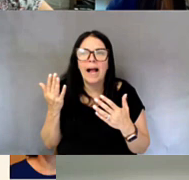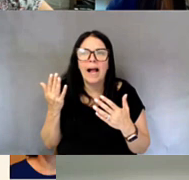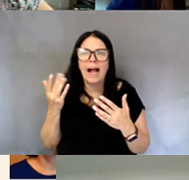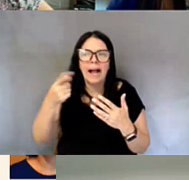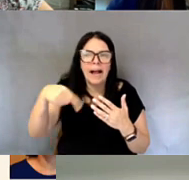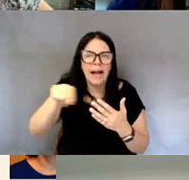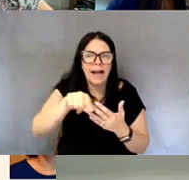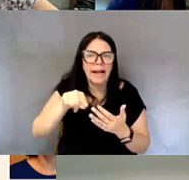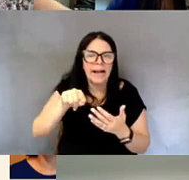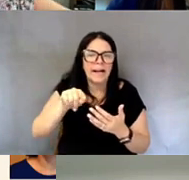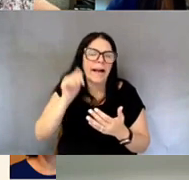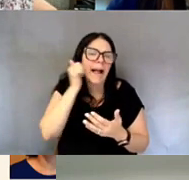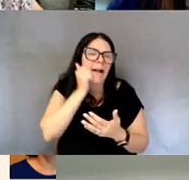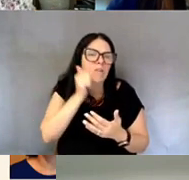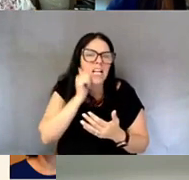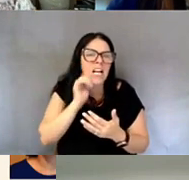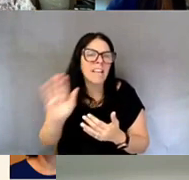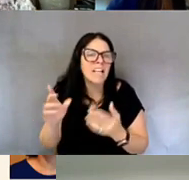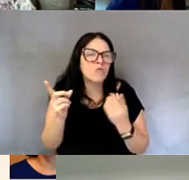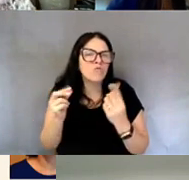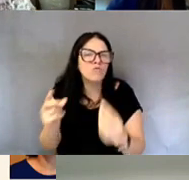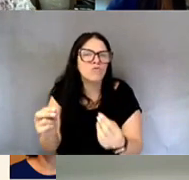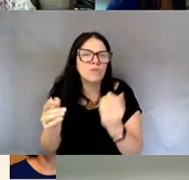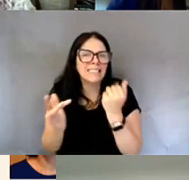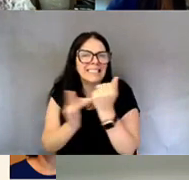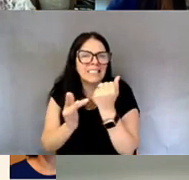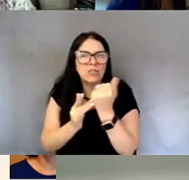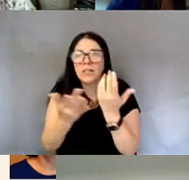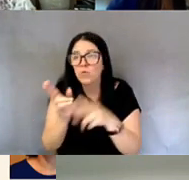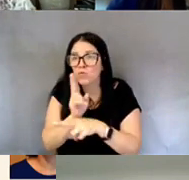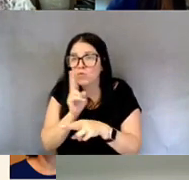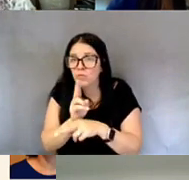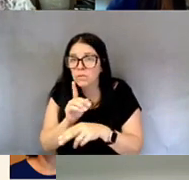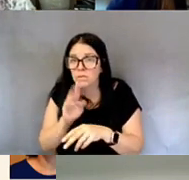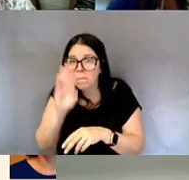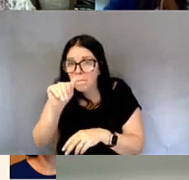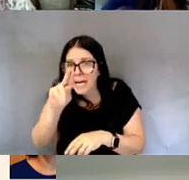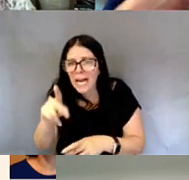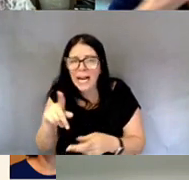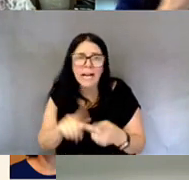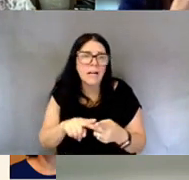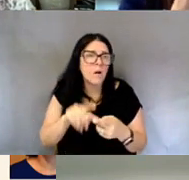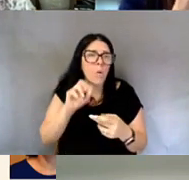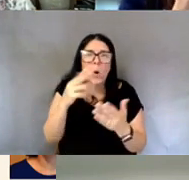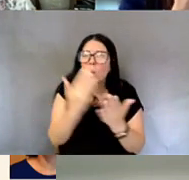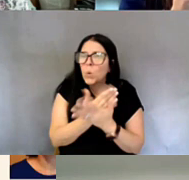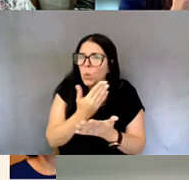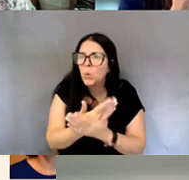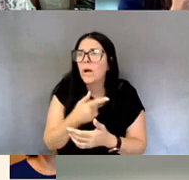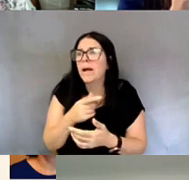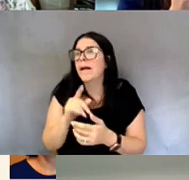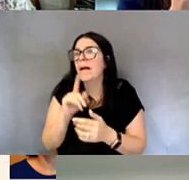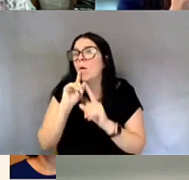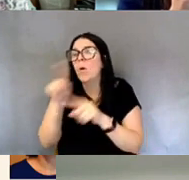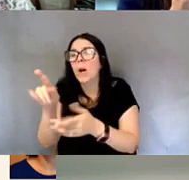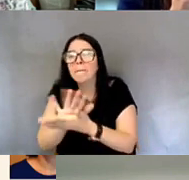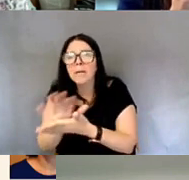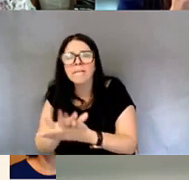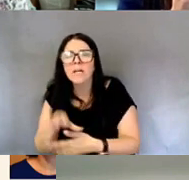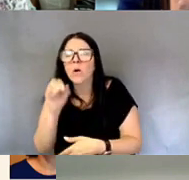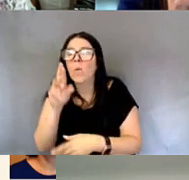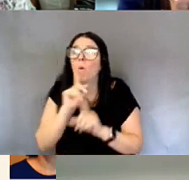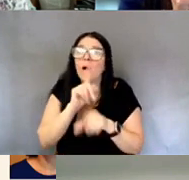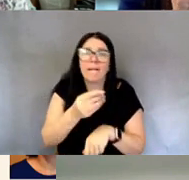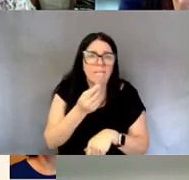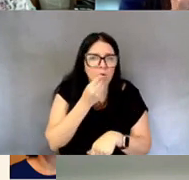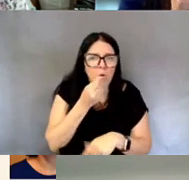do in their daily lives, the level of confidence with them, as well as what new, what you call avenues, digital avenues they want